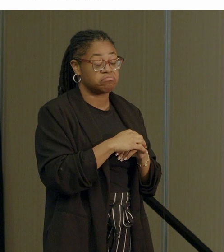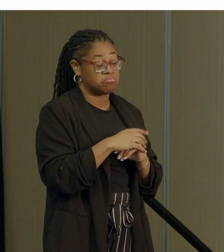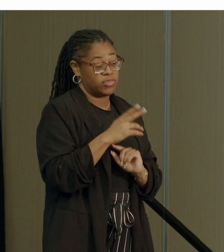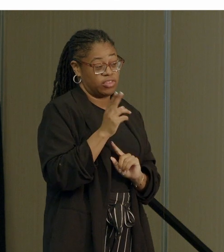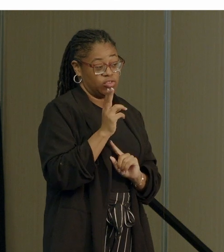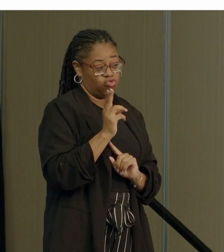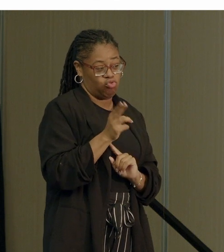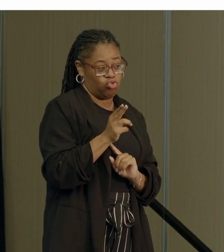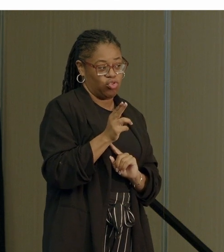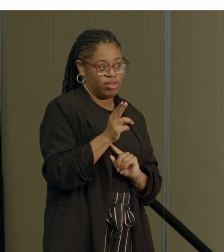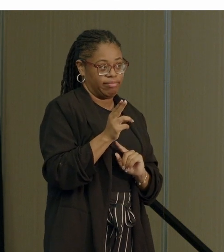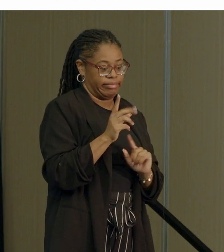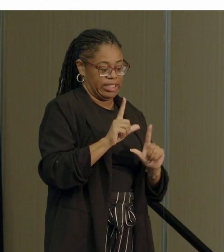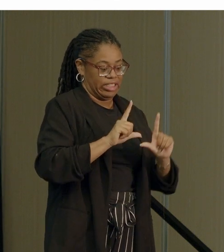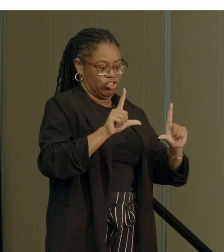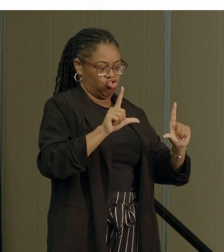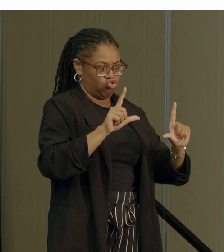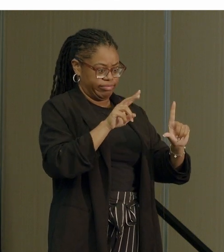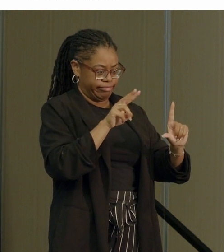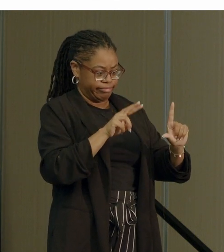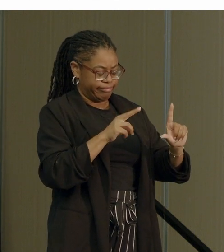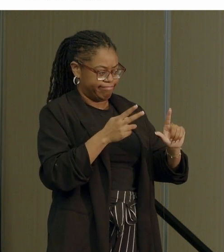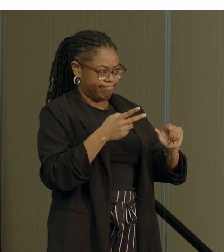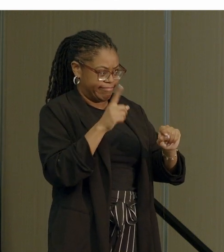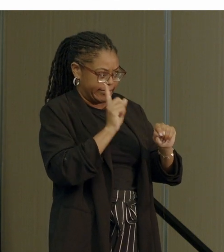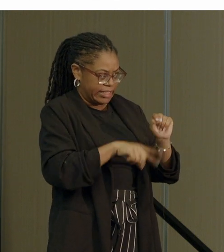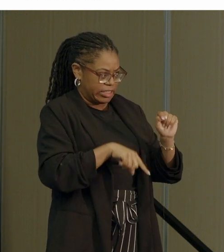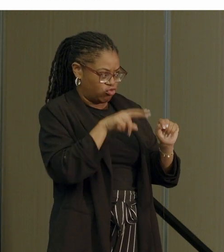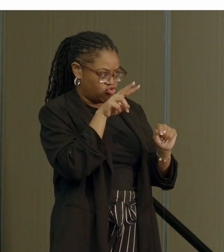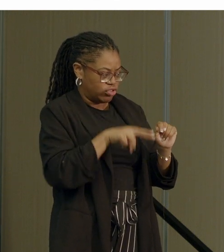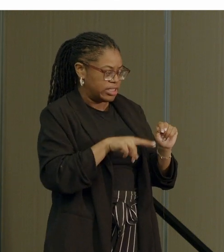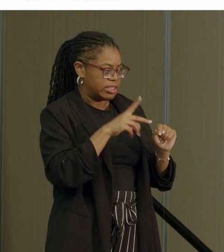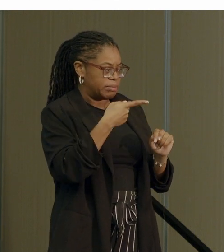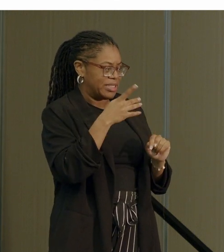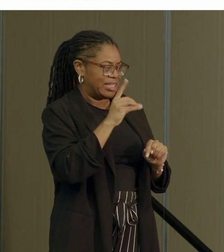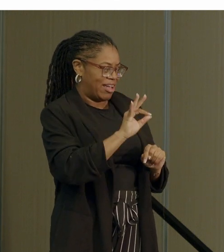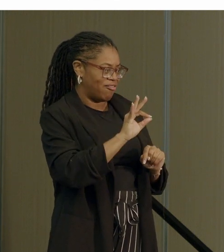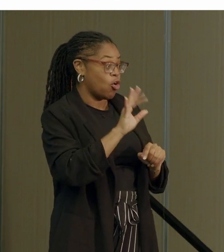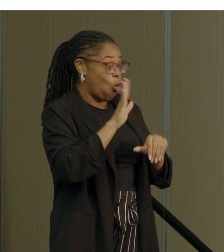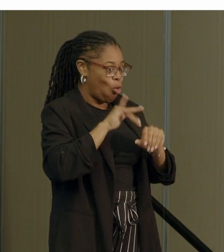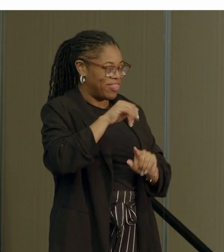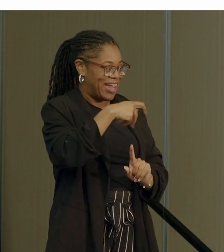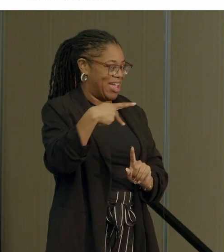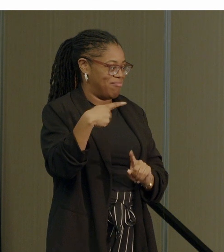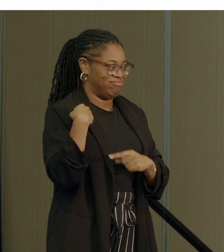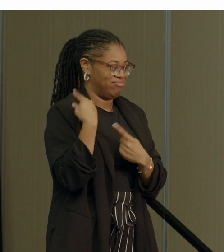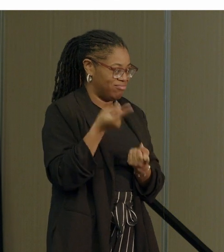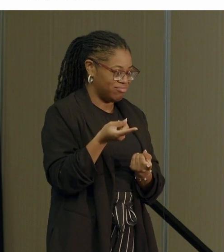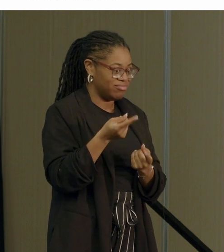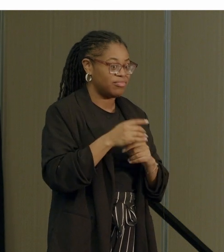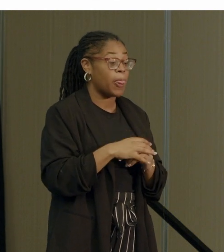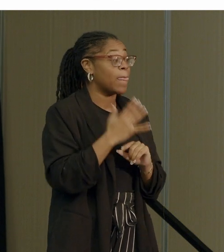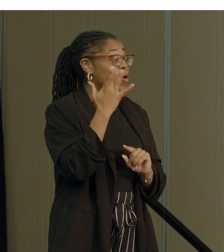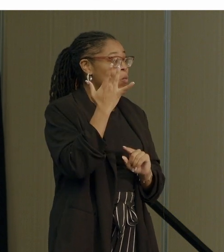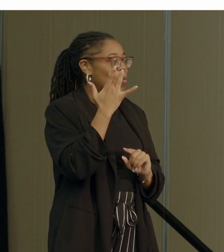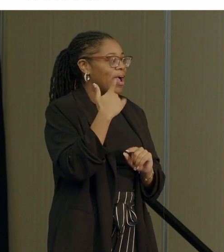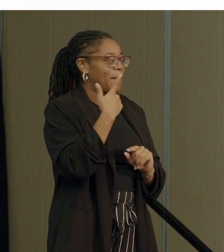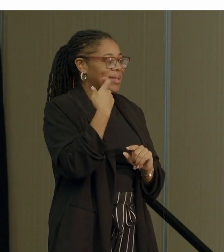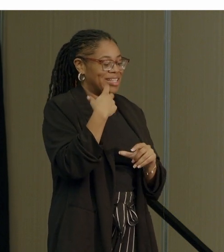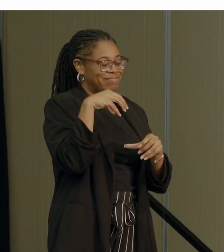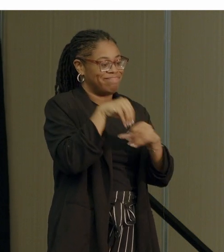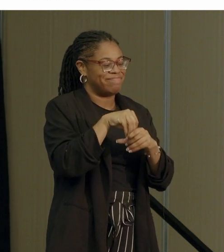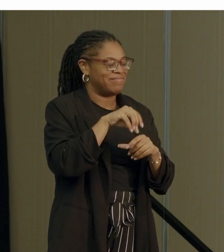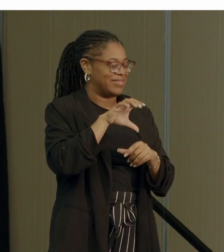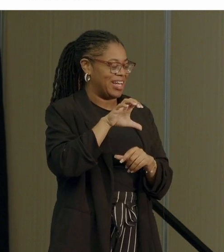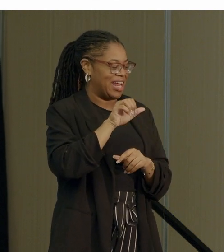Historically, screen reader users weren't able to read PDF files on this app because it was built in Canvas.